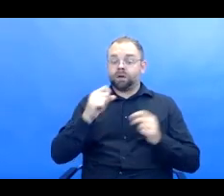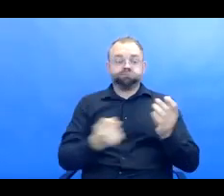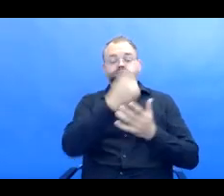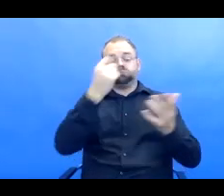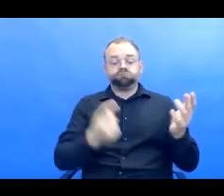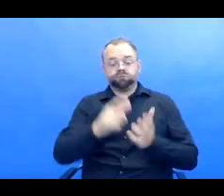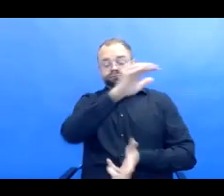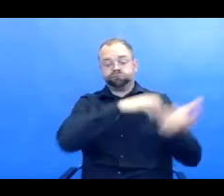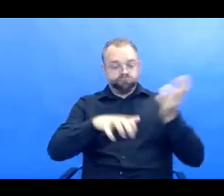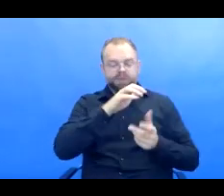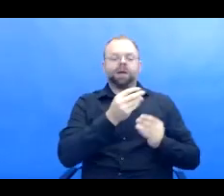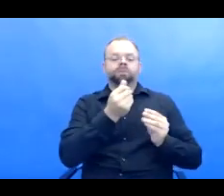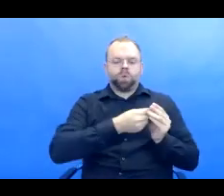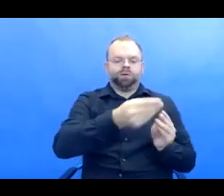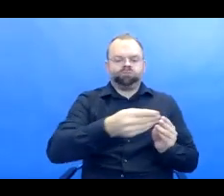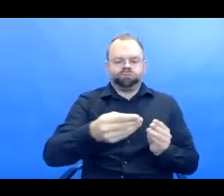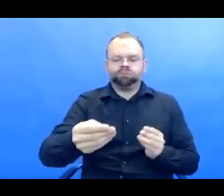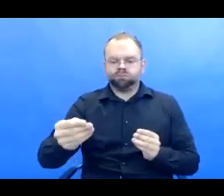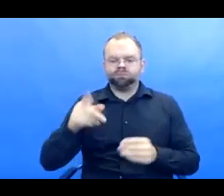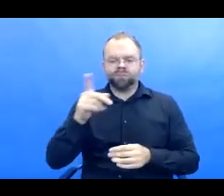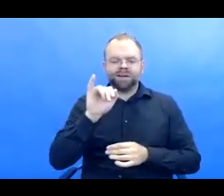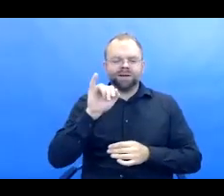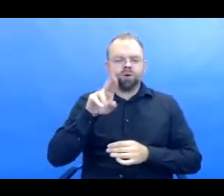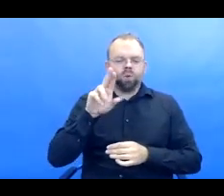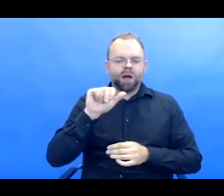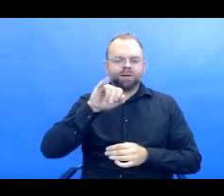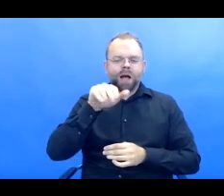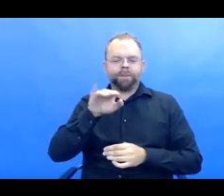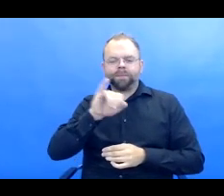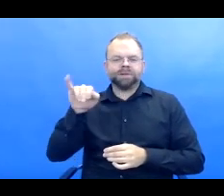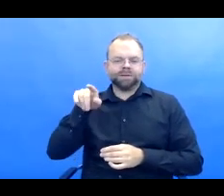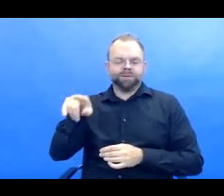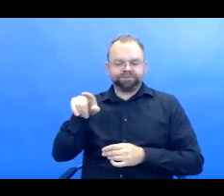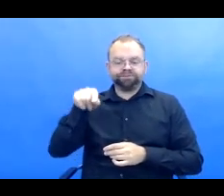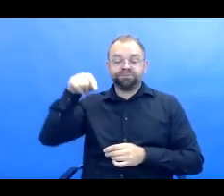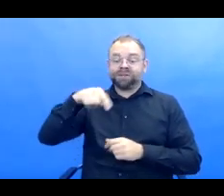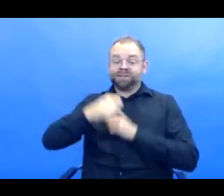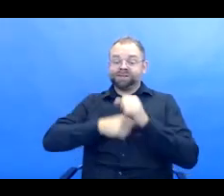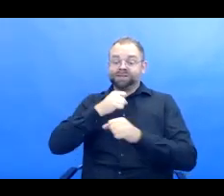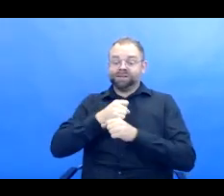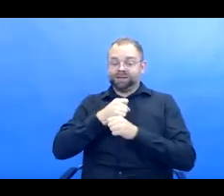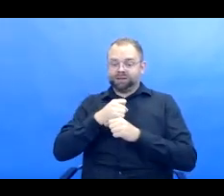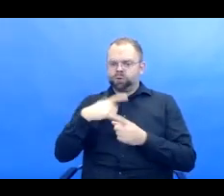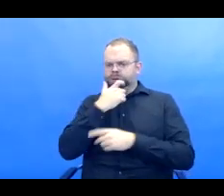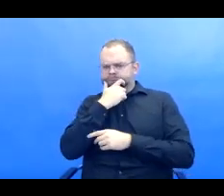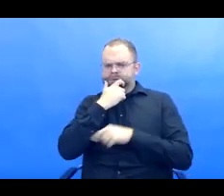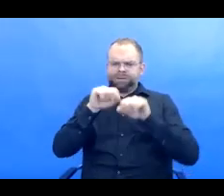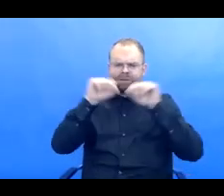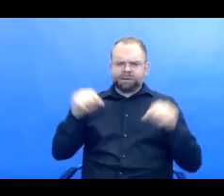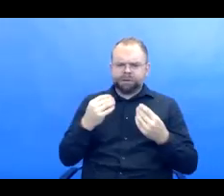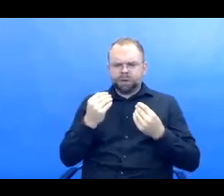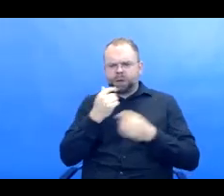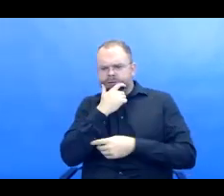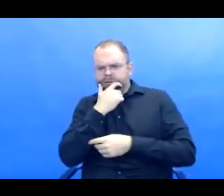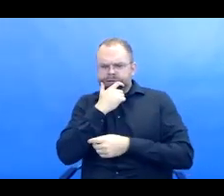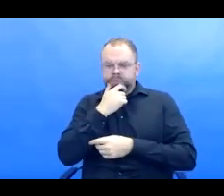then and their families faced when they stay for 4 months without getting the cash transfer. So to date, we